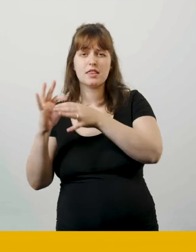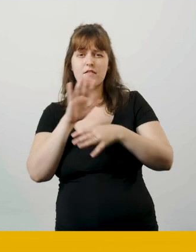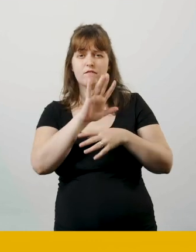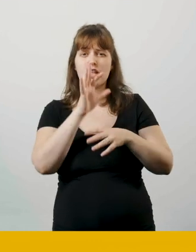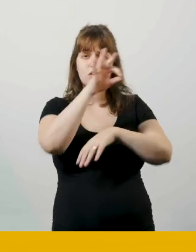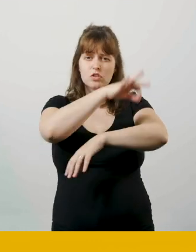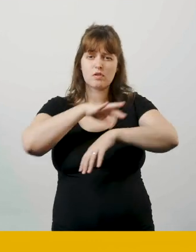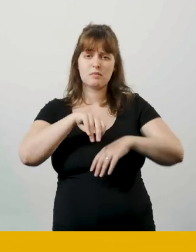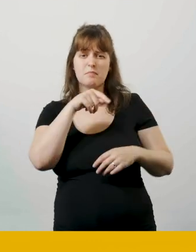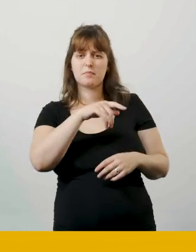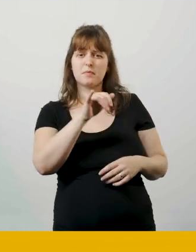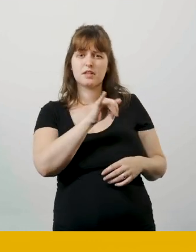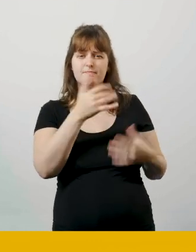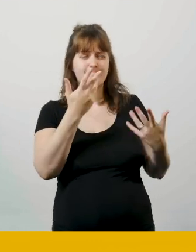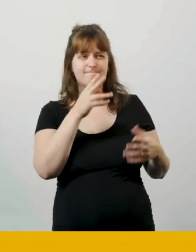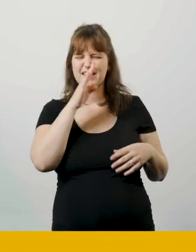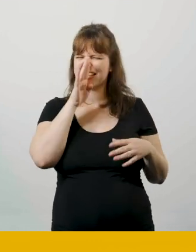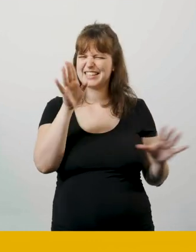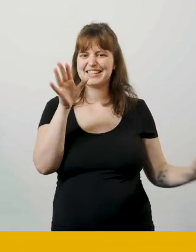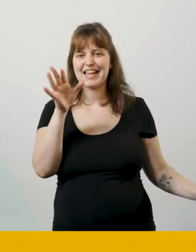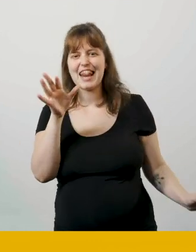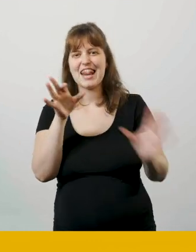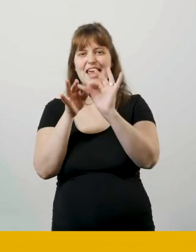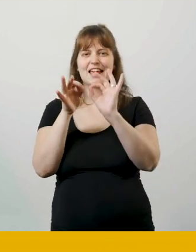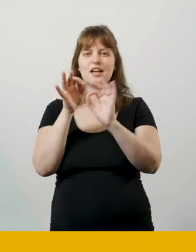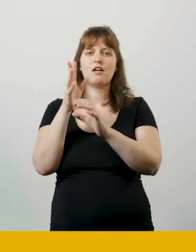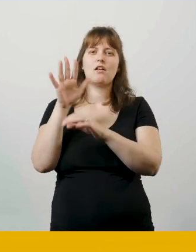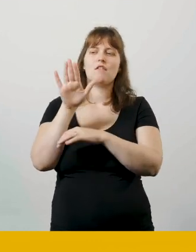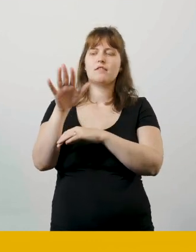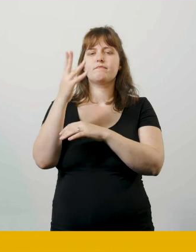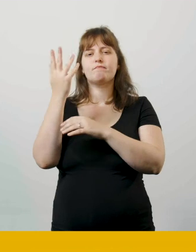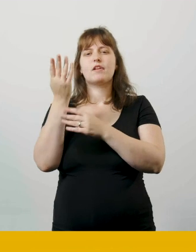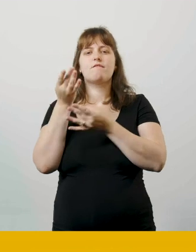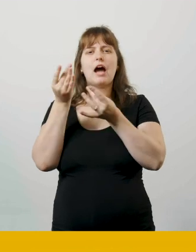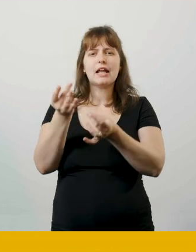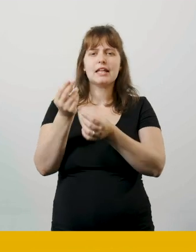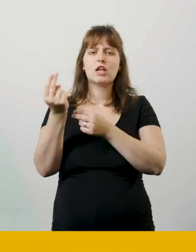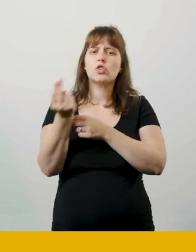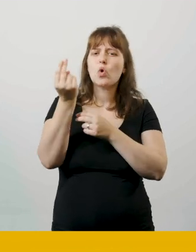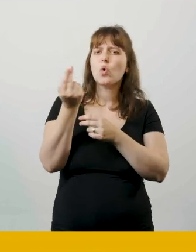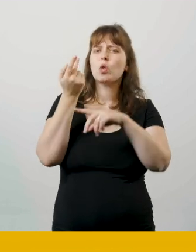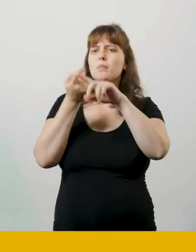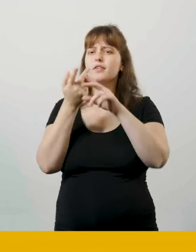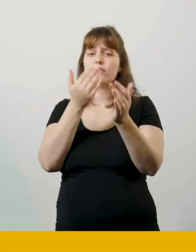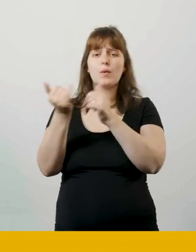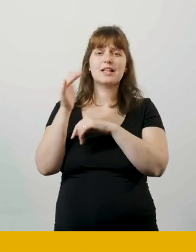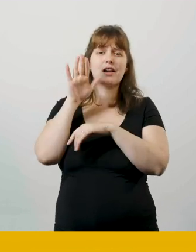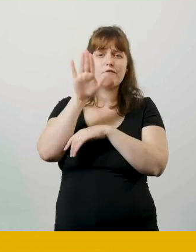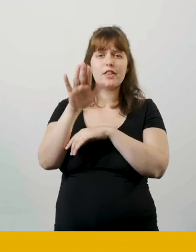is directly connected to the abilities, the necessities, and the aspirations of your